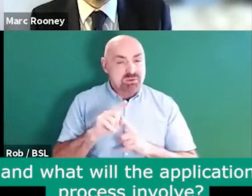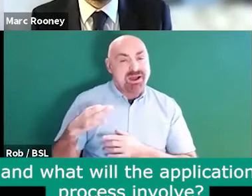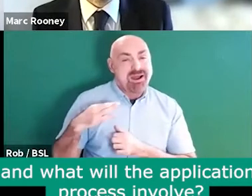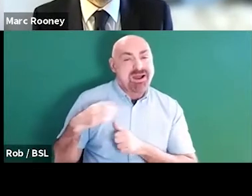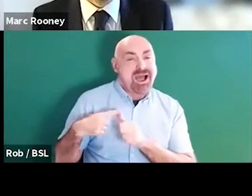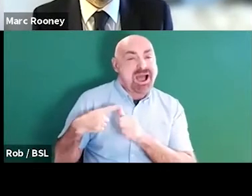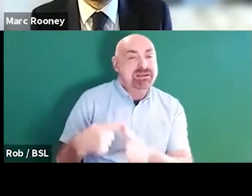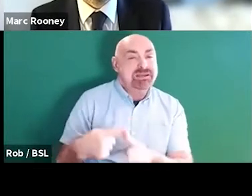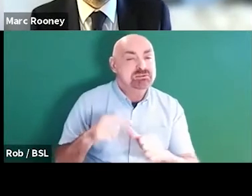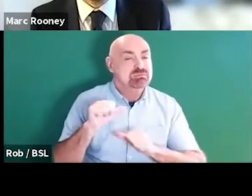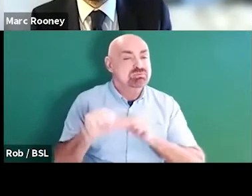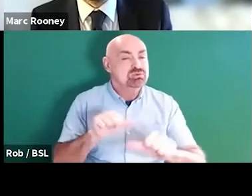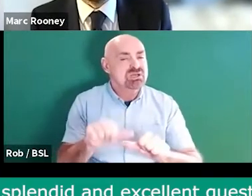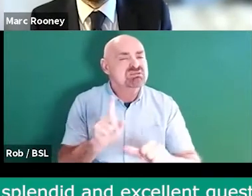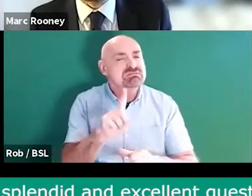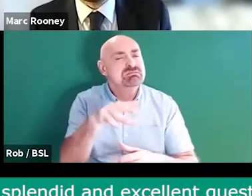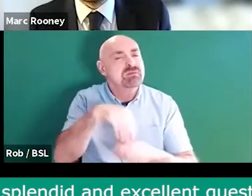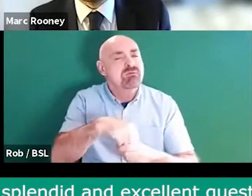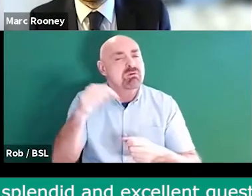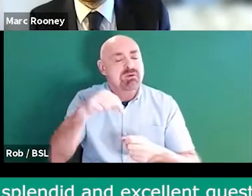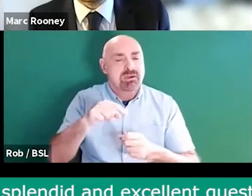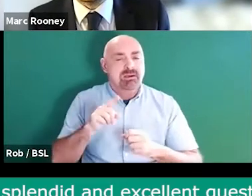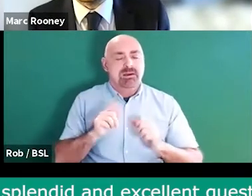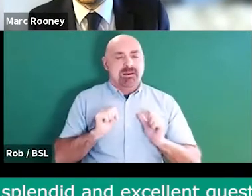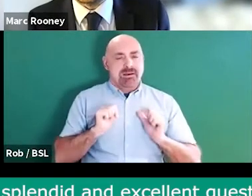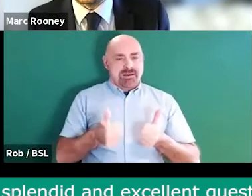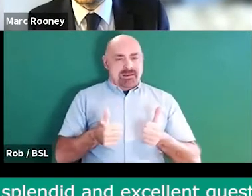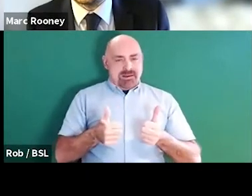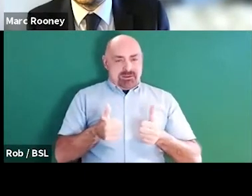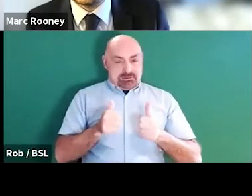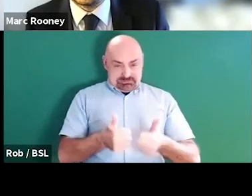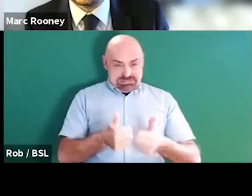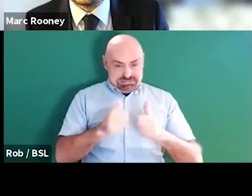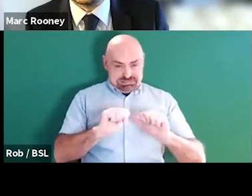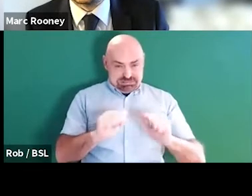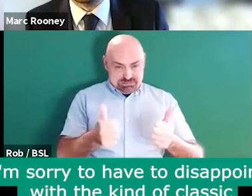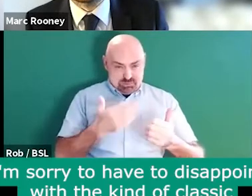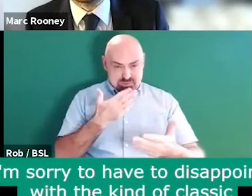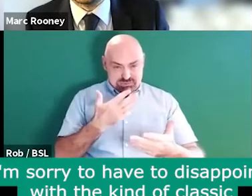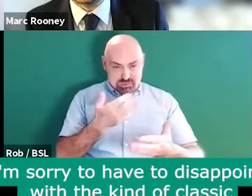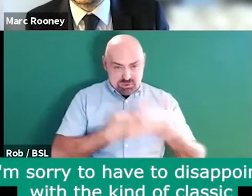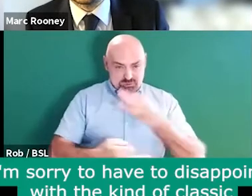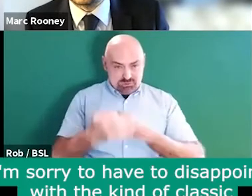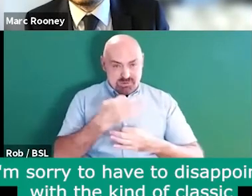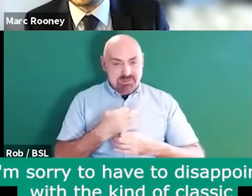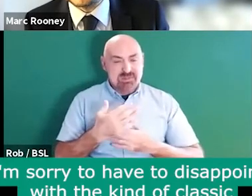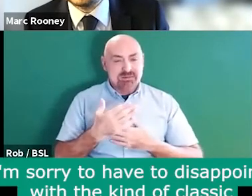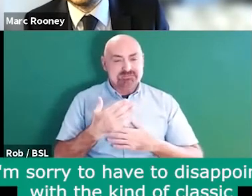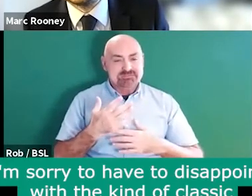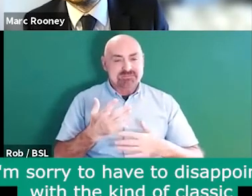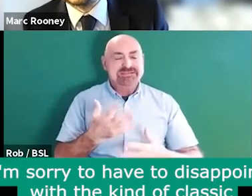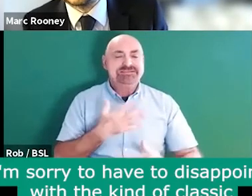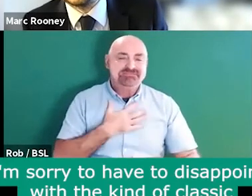process involve? All splendid and excellent questions, and I'm sorry to have to